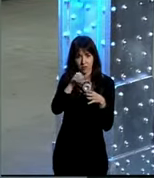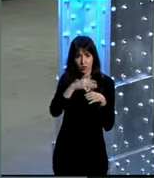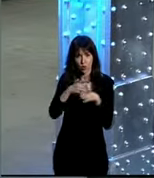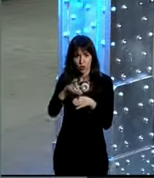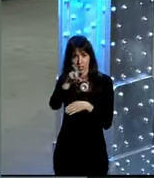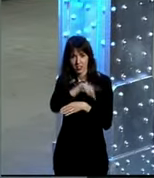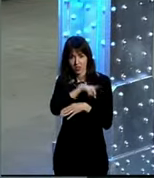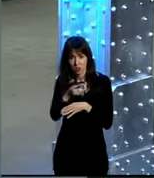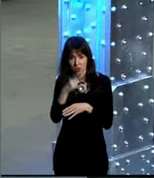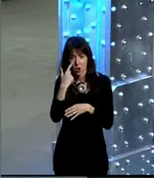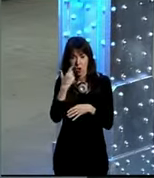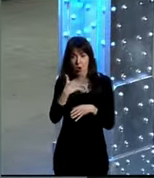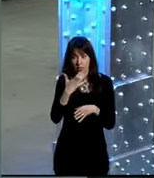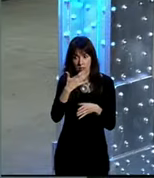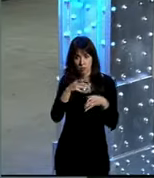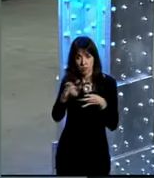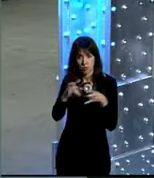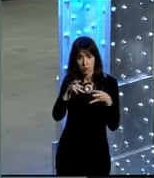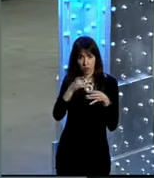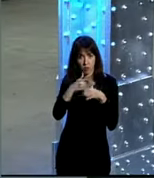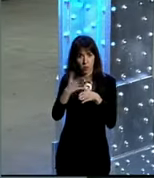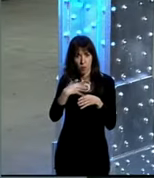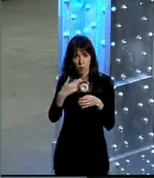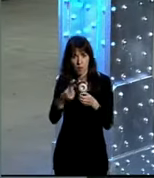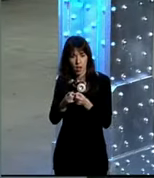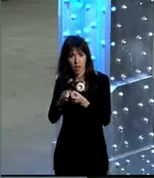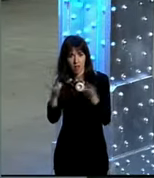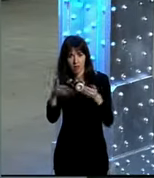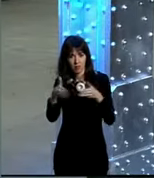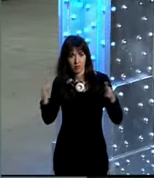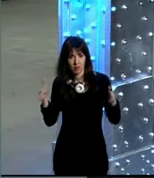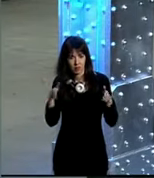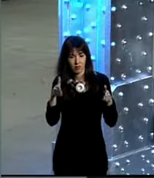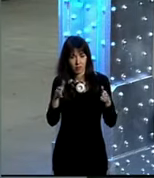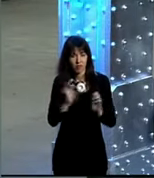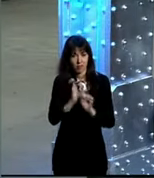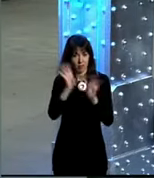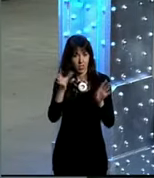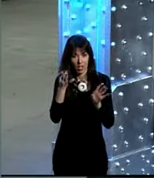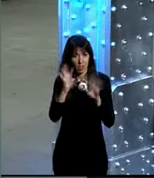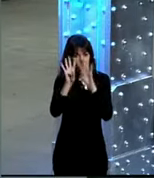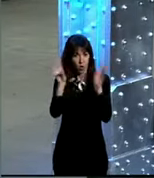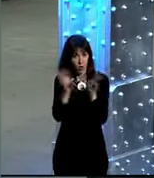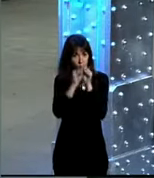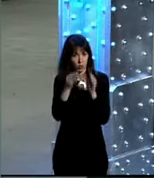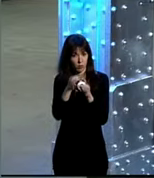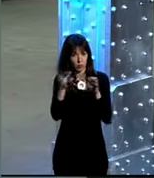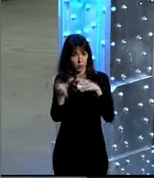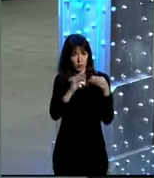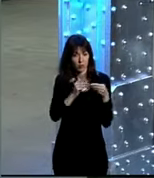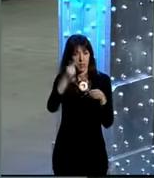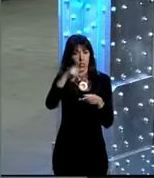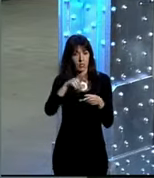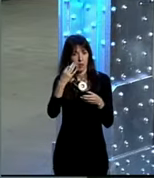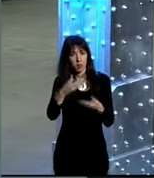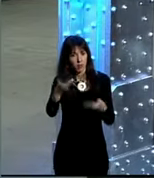bigger audience after that. But try stuff out, draw the right conclusions. Secondly, celebrate others, promote